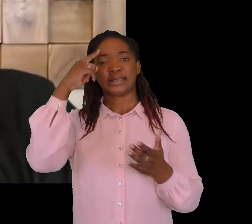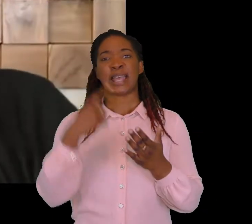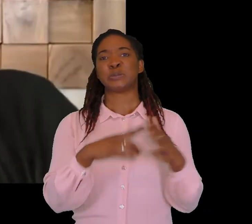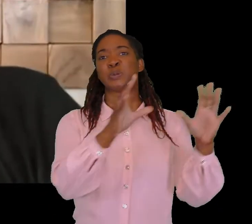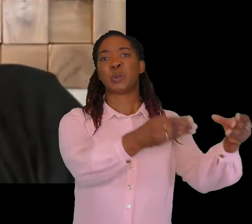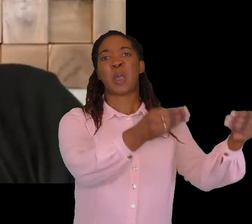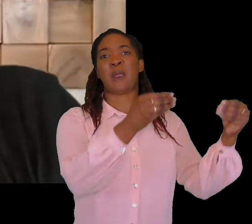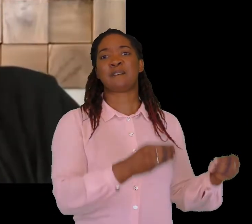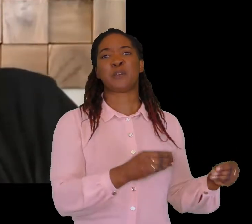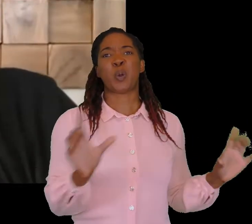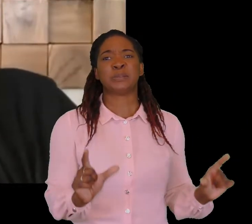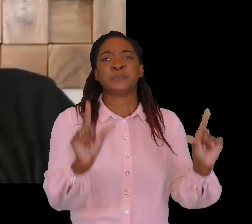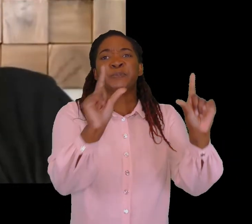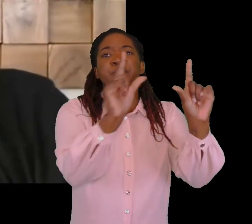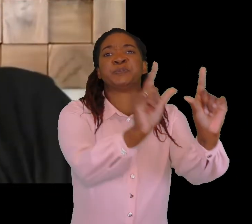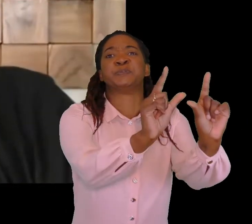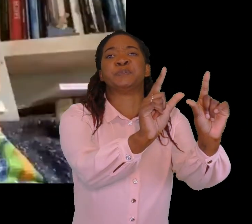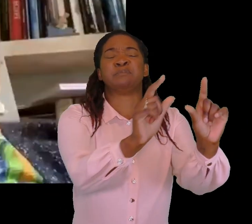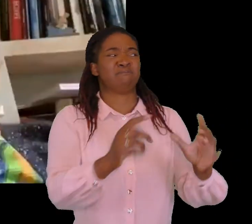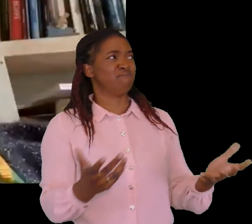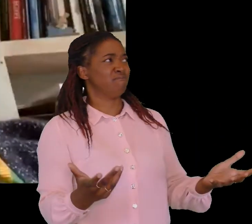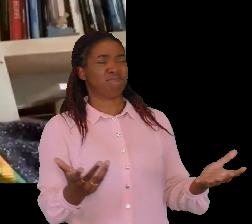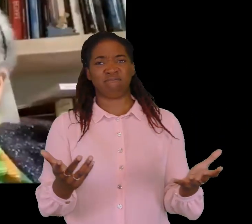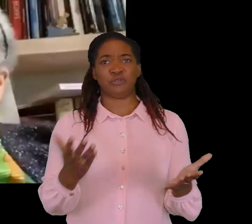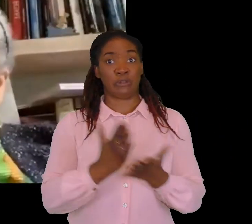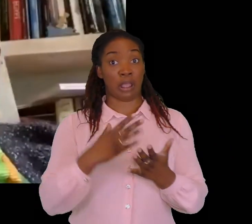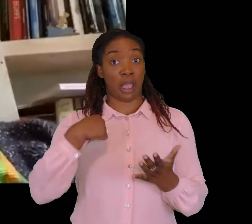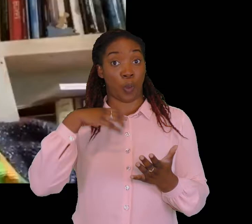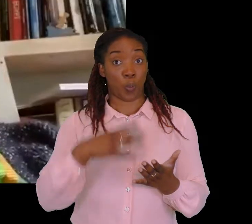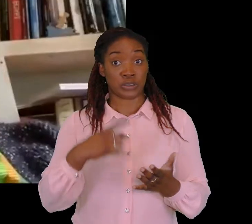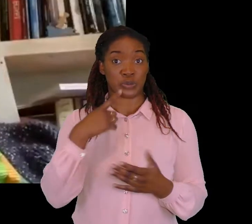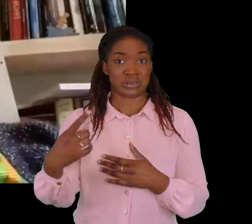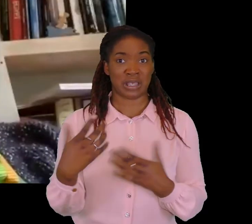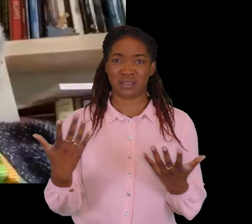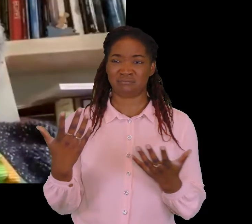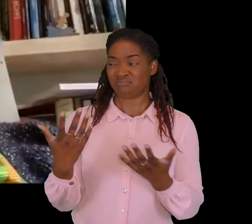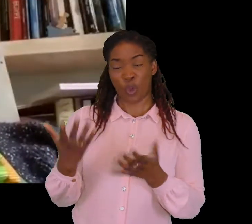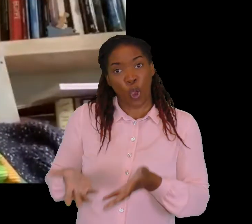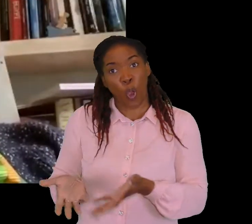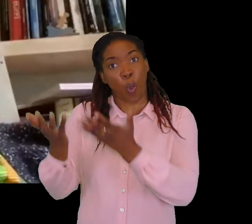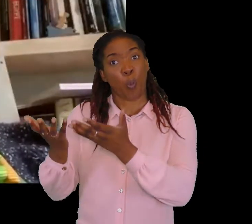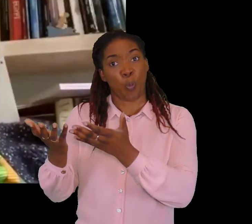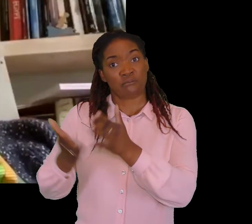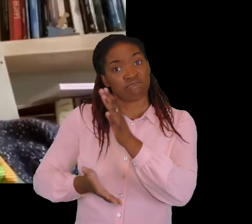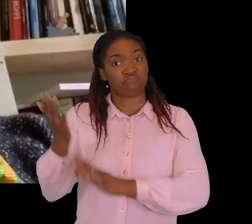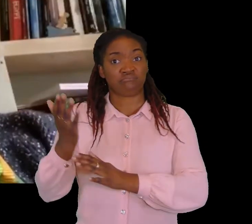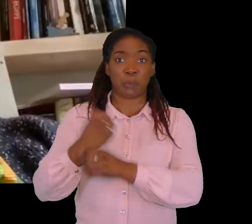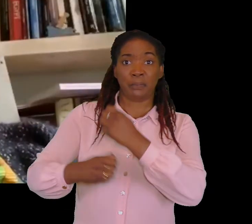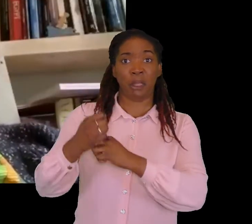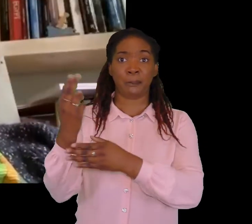little tiny piece, And I wanted to say, well, just be an artist, you just,